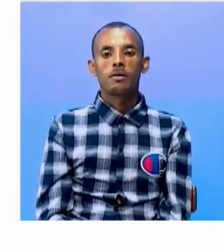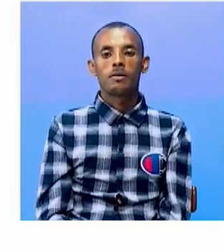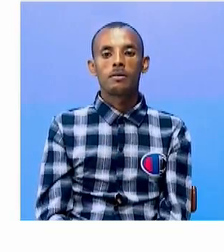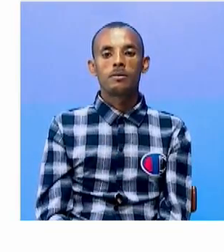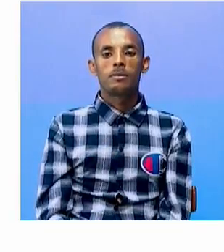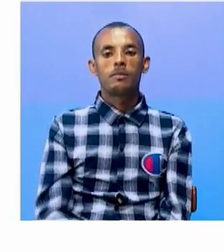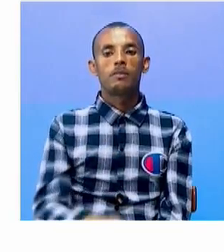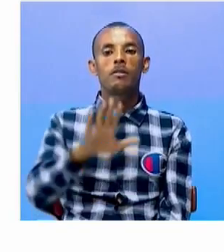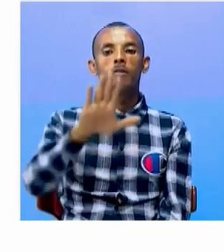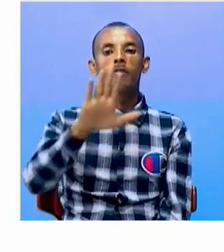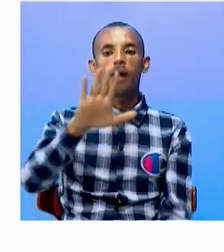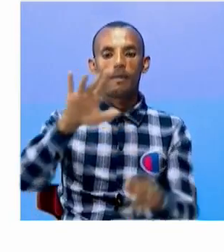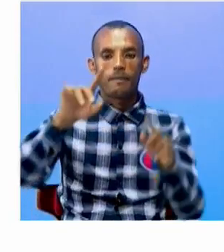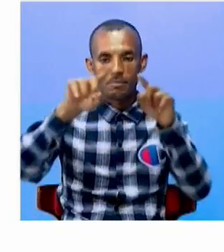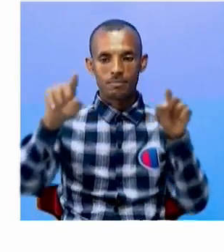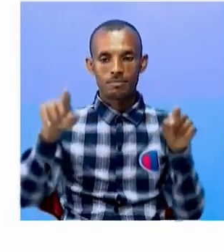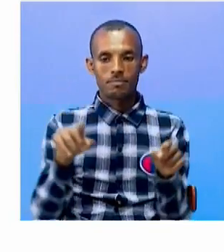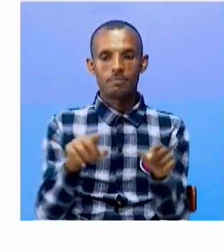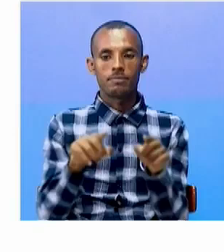5 into